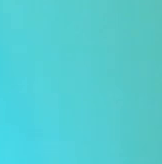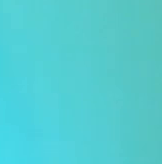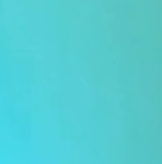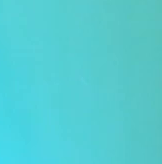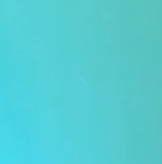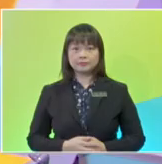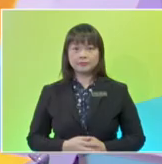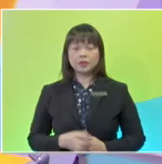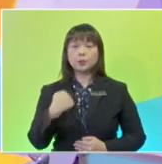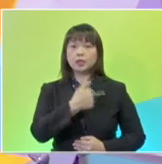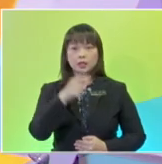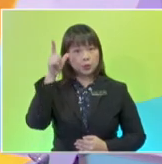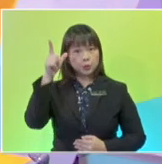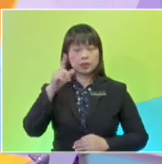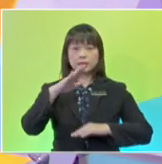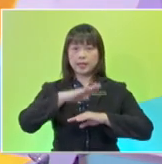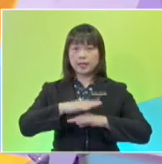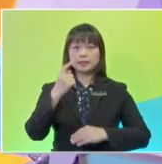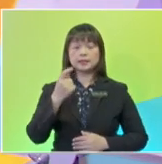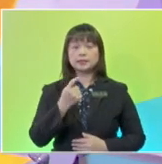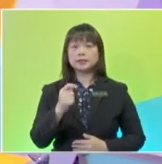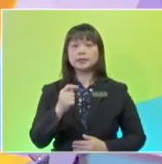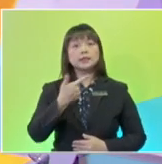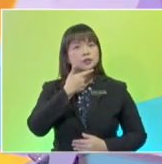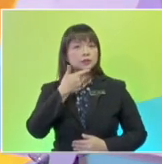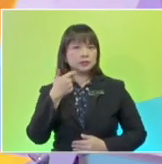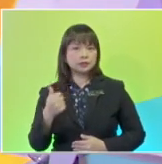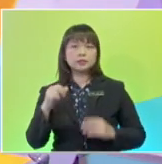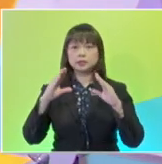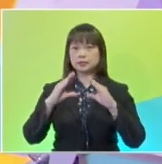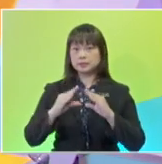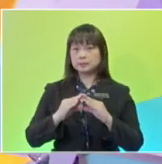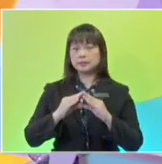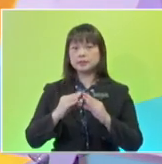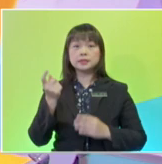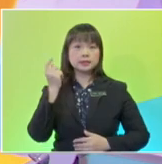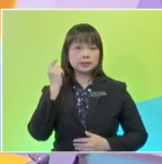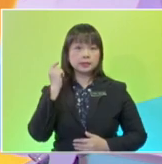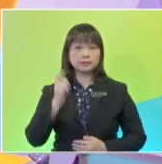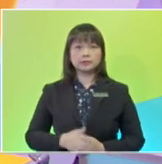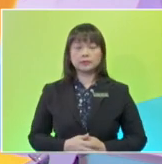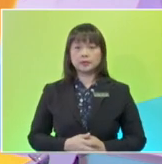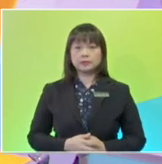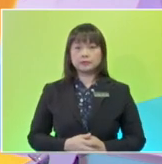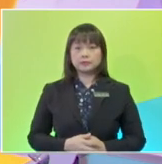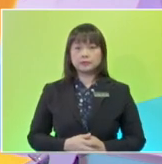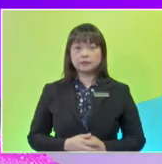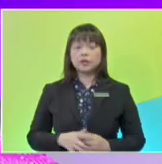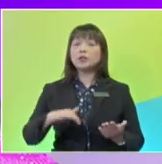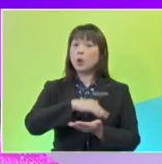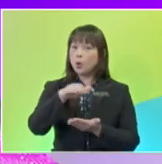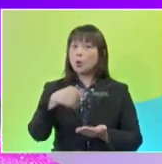we looked at the delicious nasi lemak earlier with what is inside, the mixtures and all, right? And